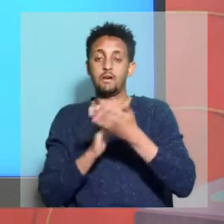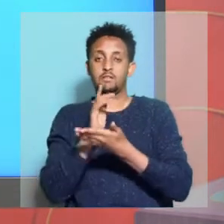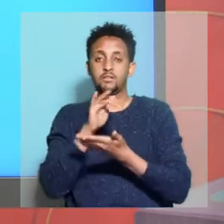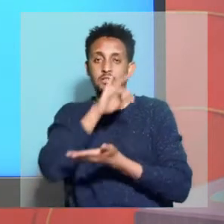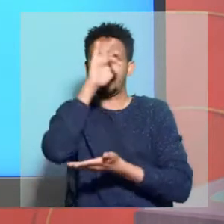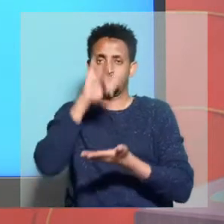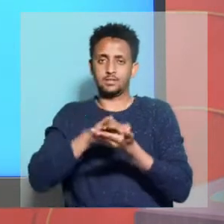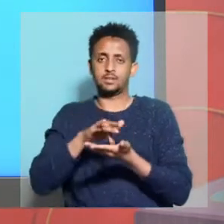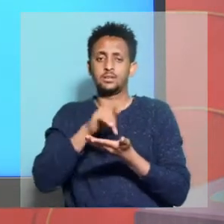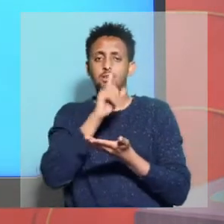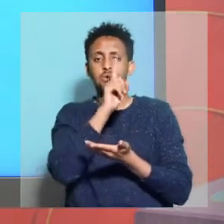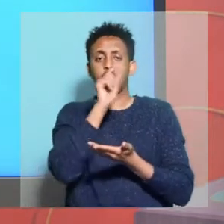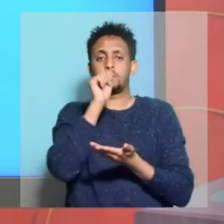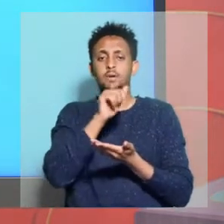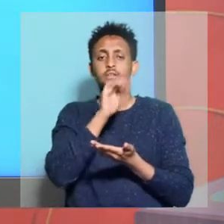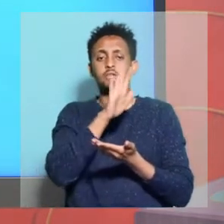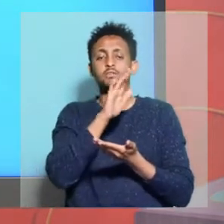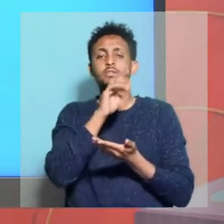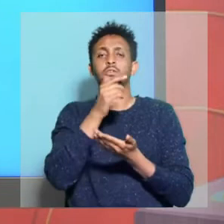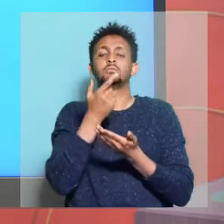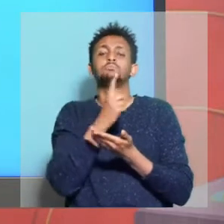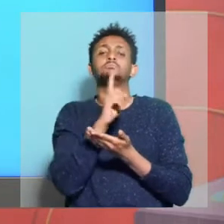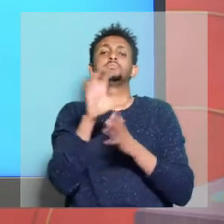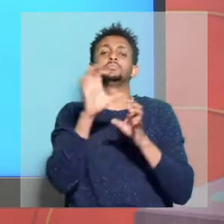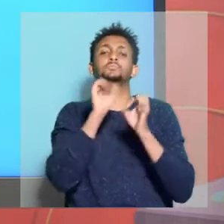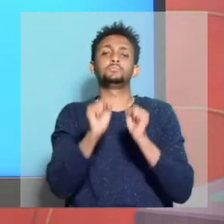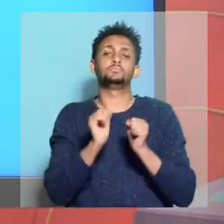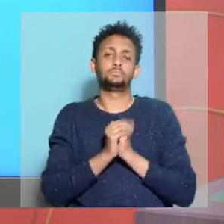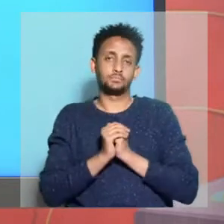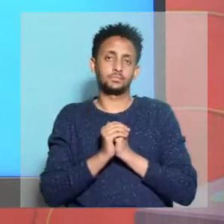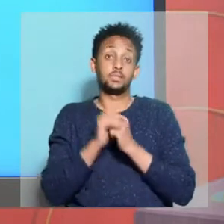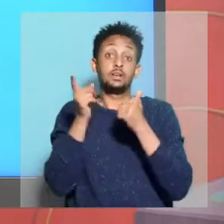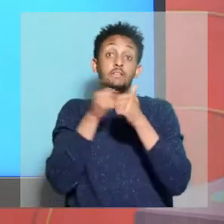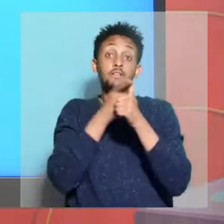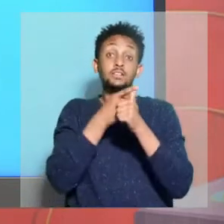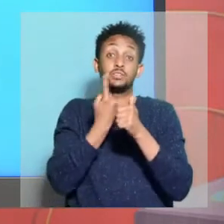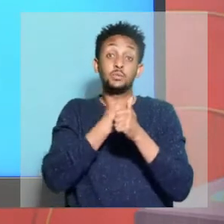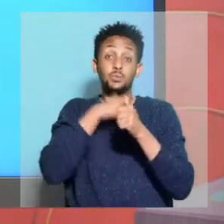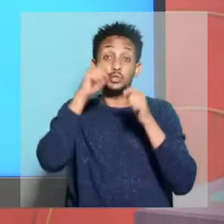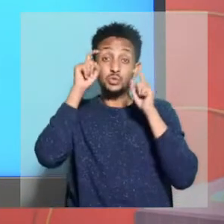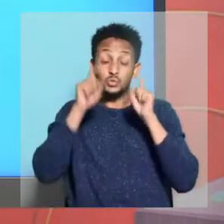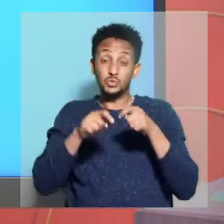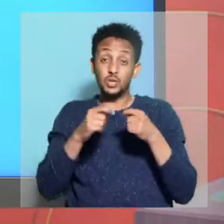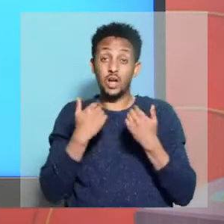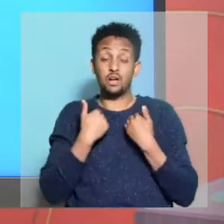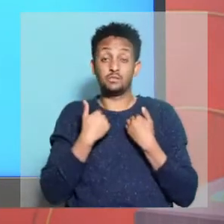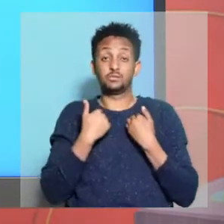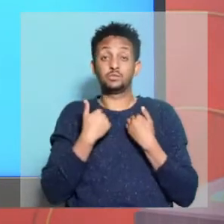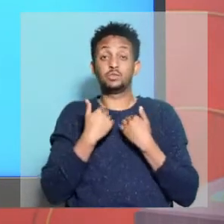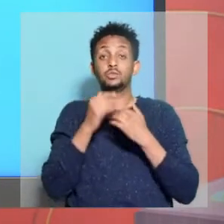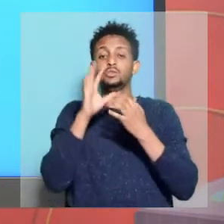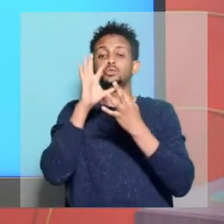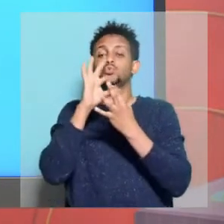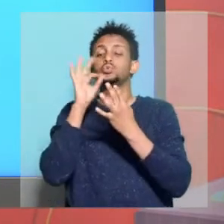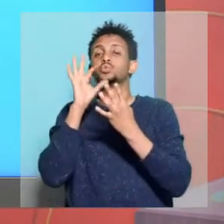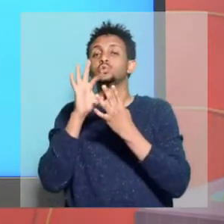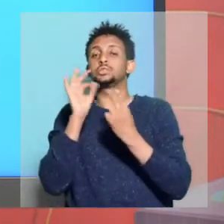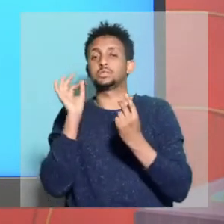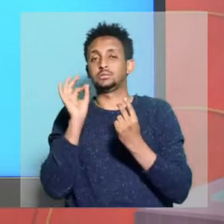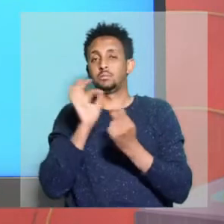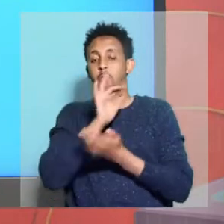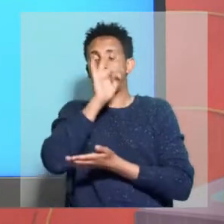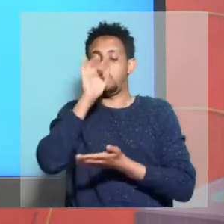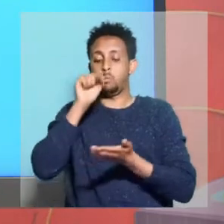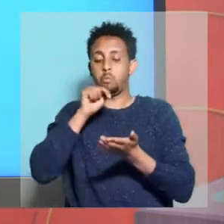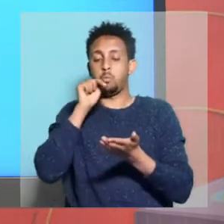15 meter. So what shall we do? The first thing is you should have to choose a pivotal